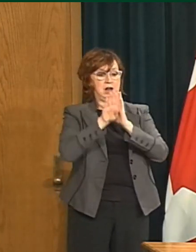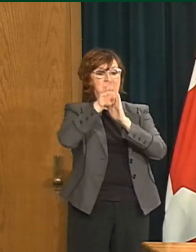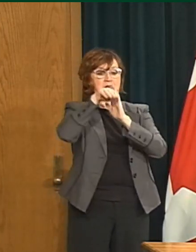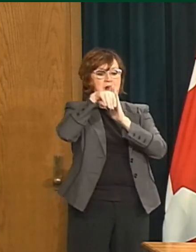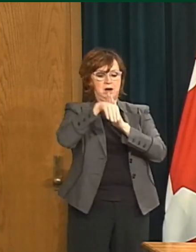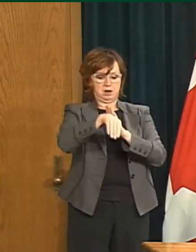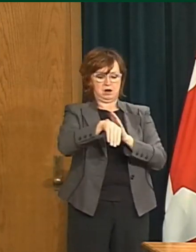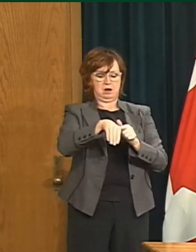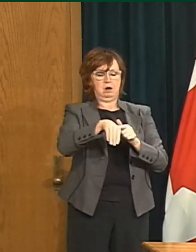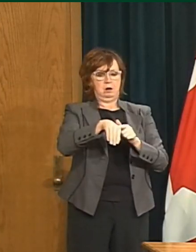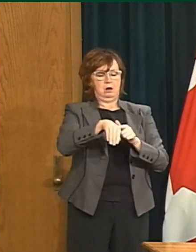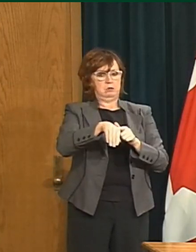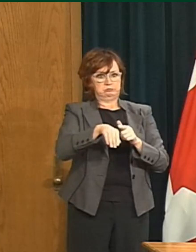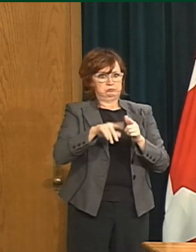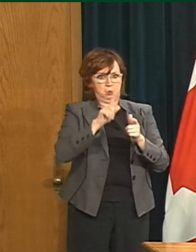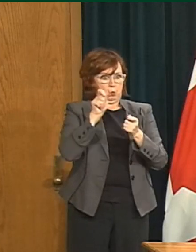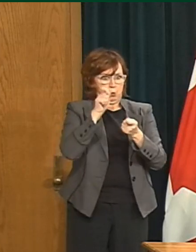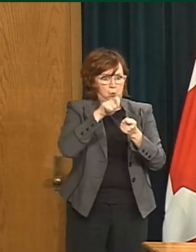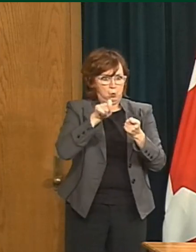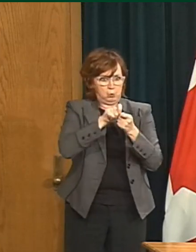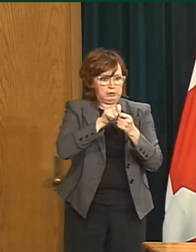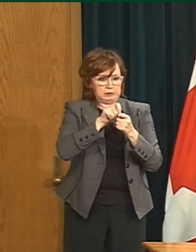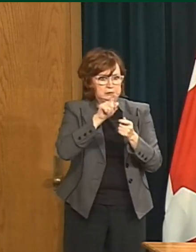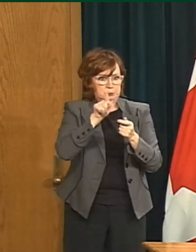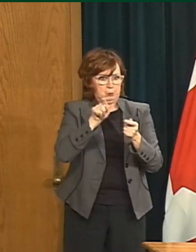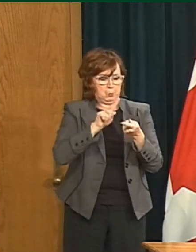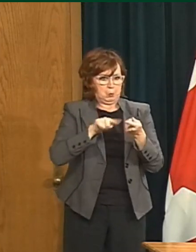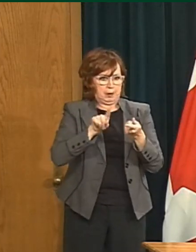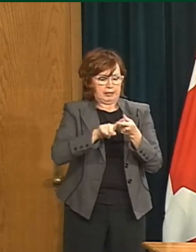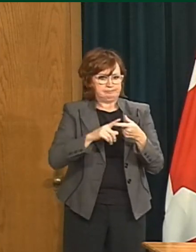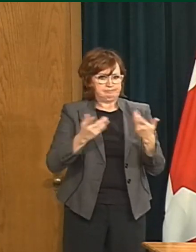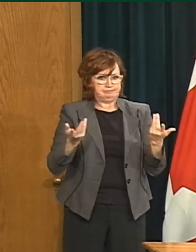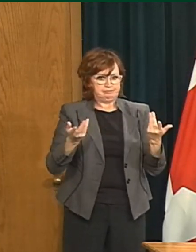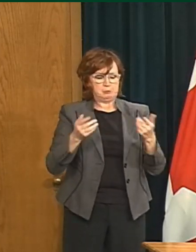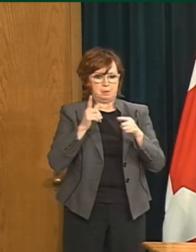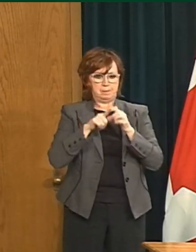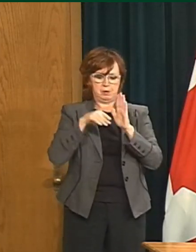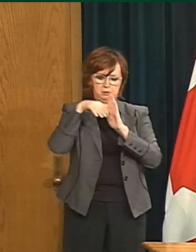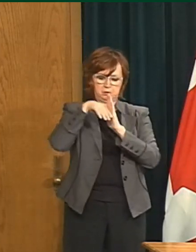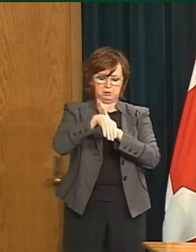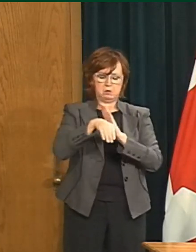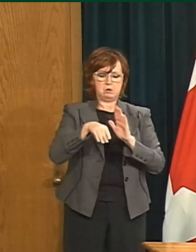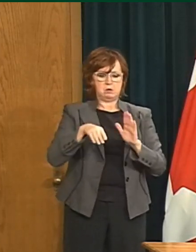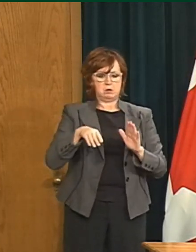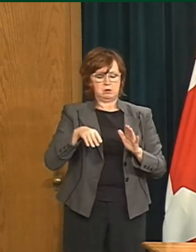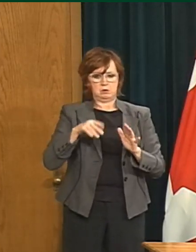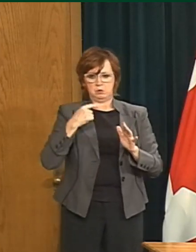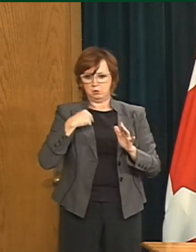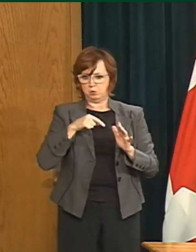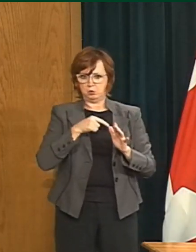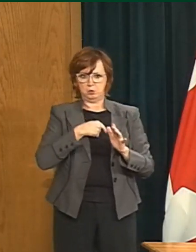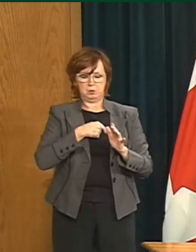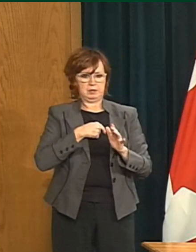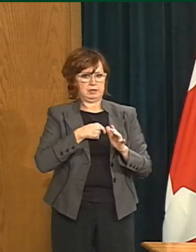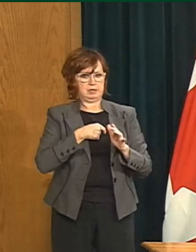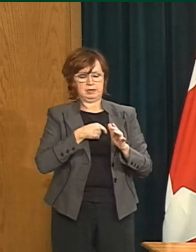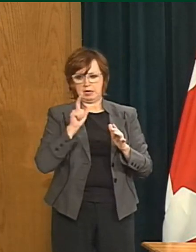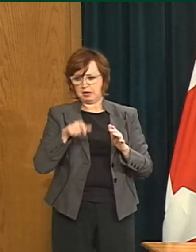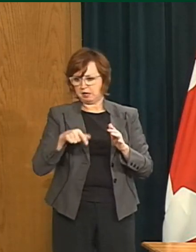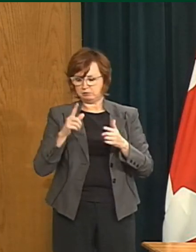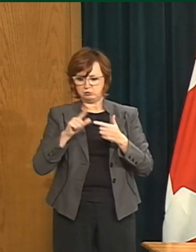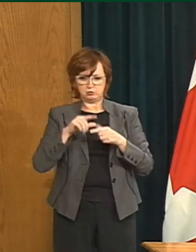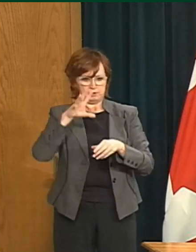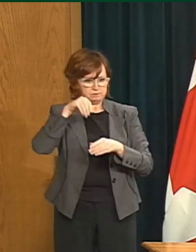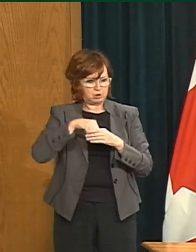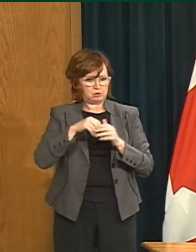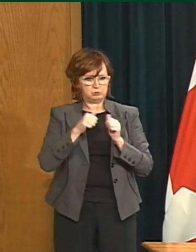are already seeing a government that is engaging with the economic drivers in our province, and that is our export-based